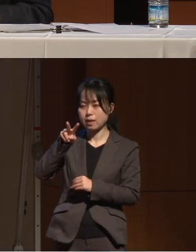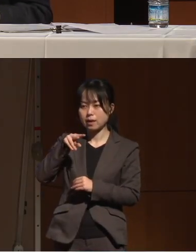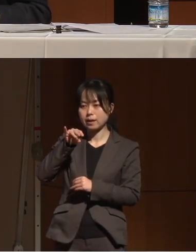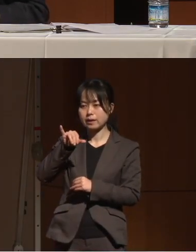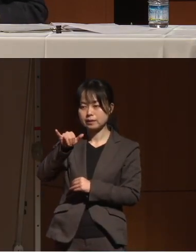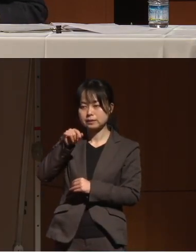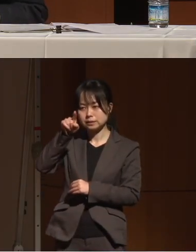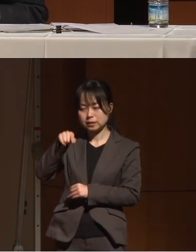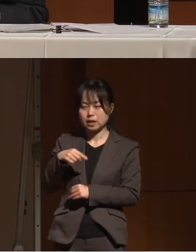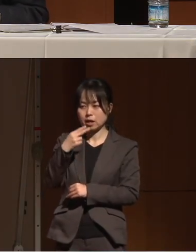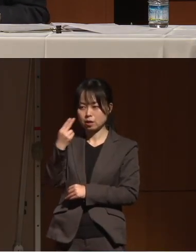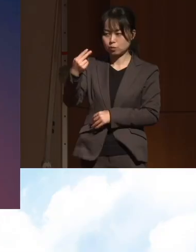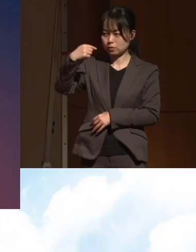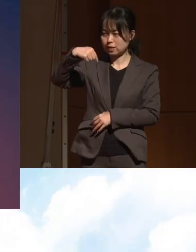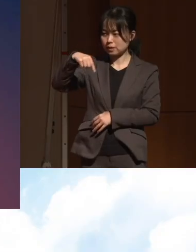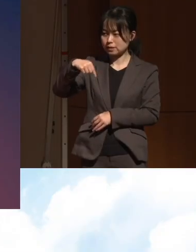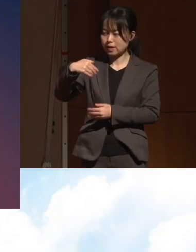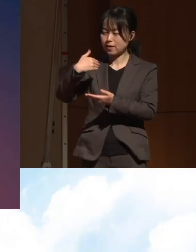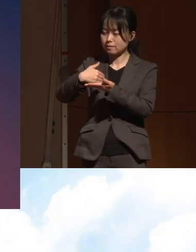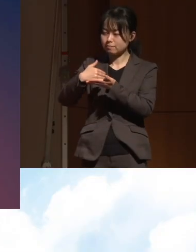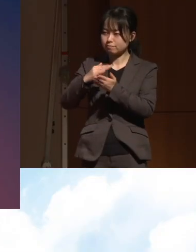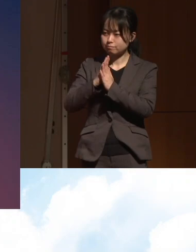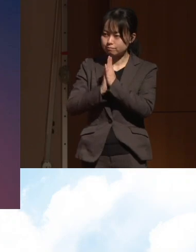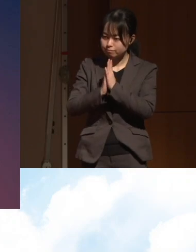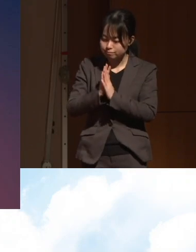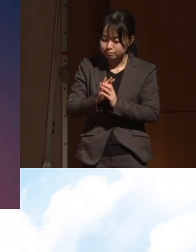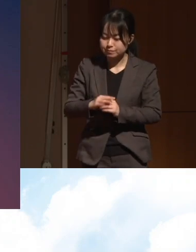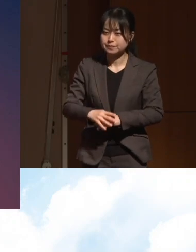please. Thank you.